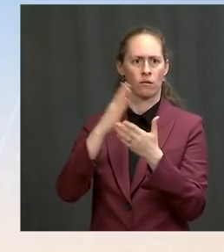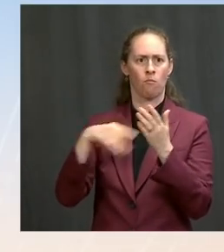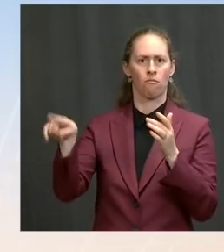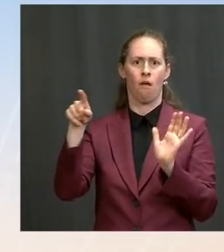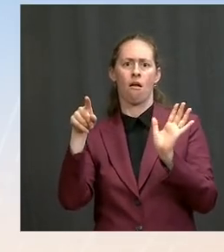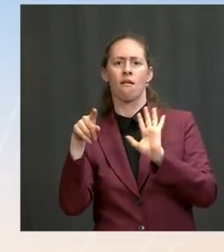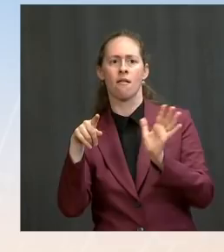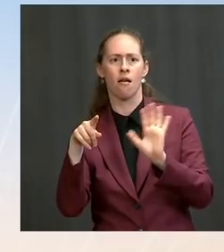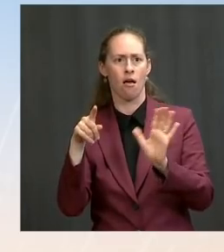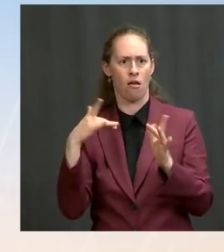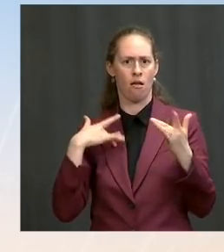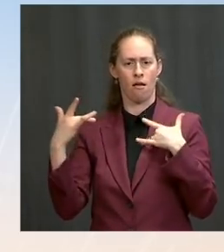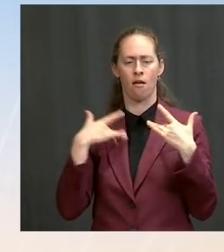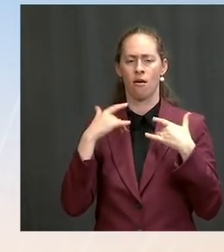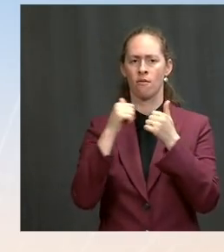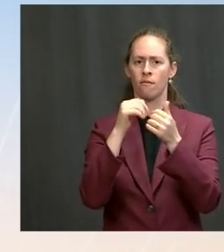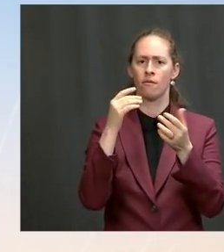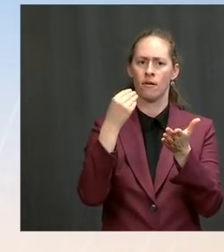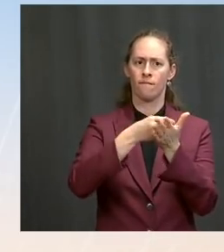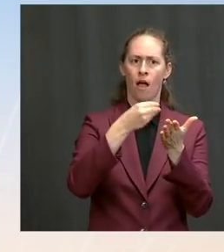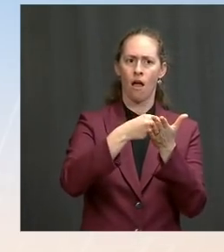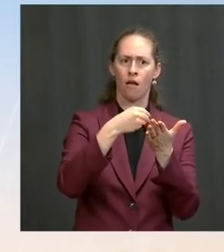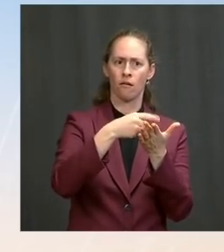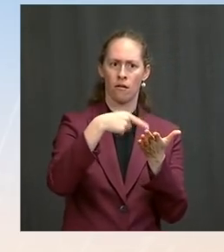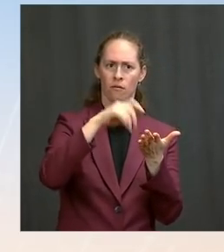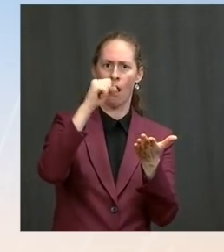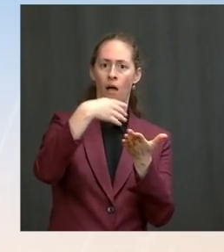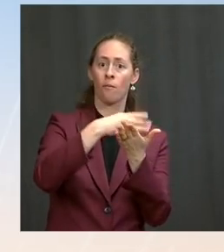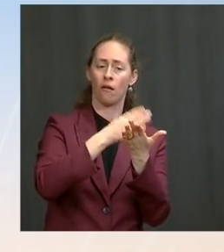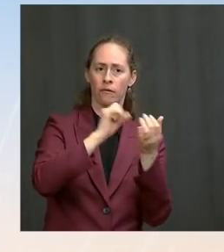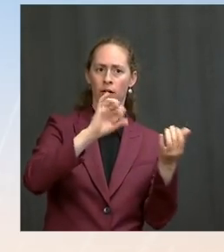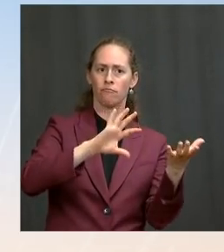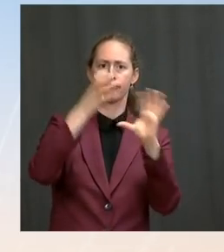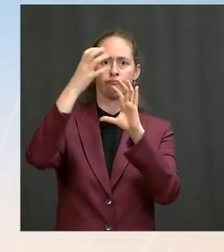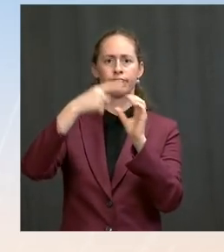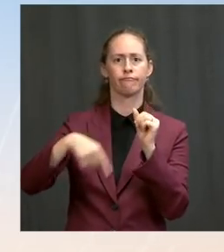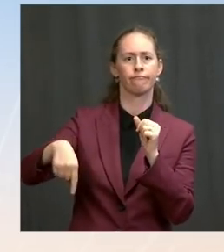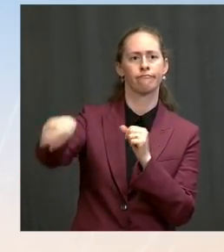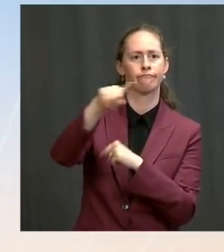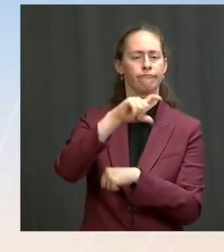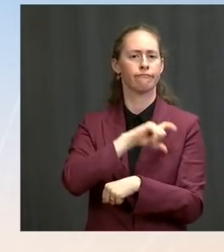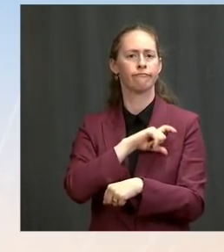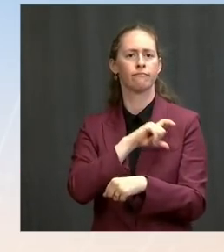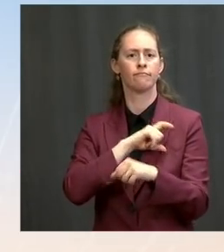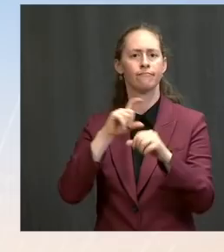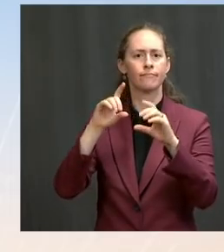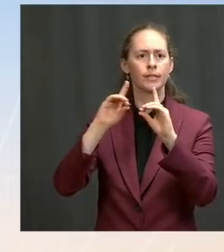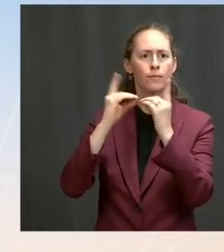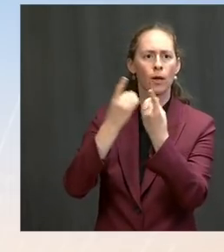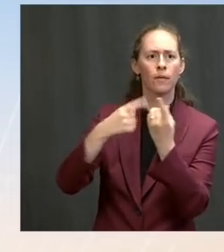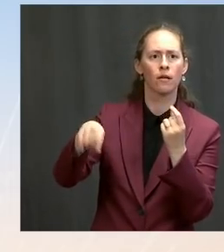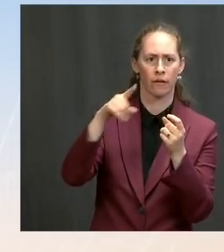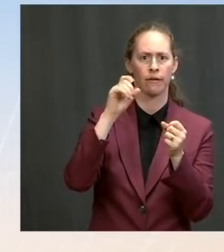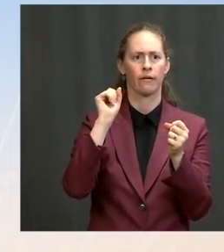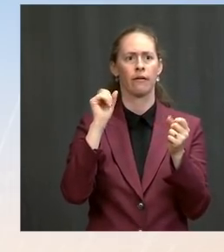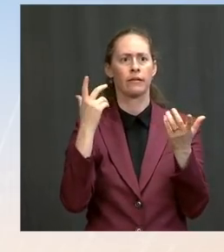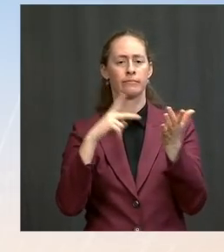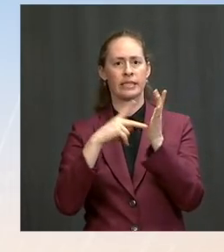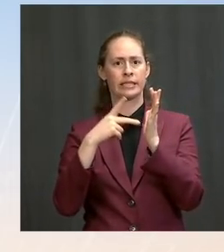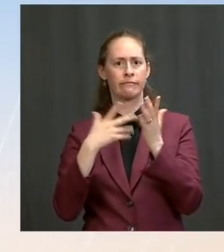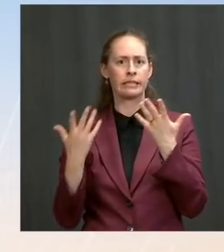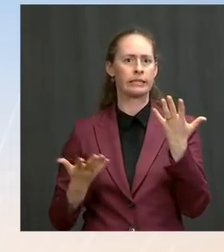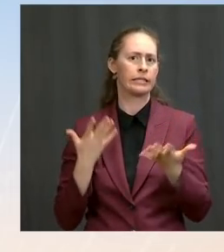piece, that it could possibly bankrupt police officers and police departments. What does the administration feel about that,